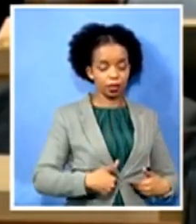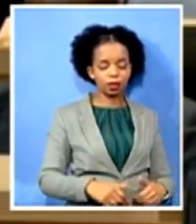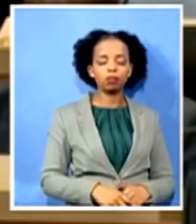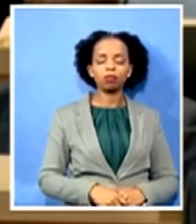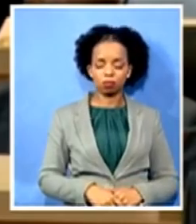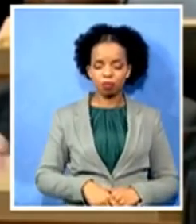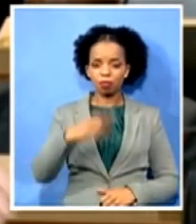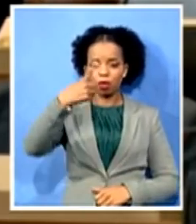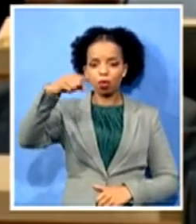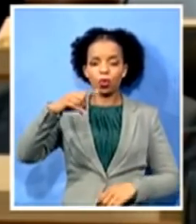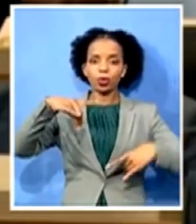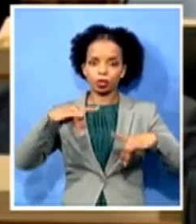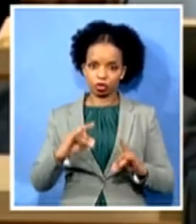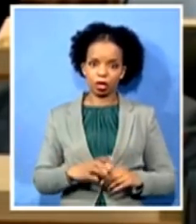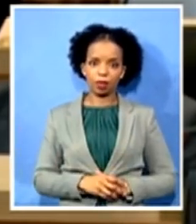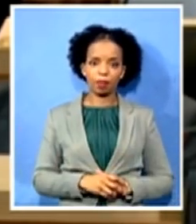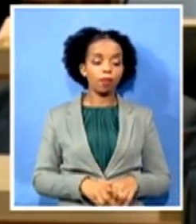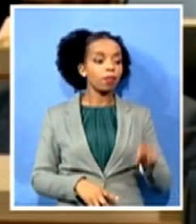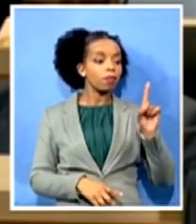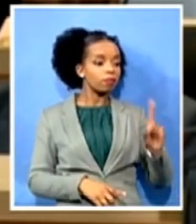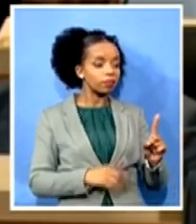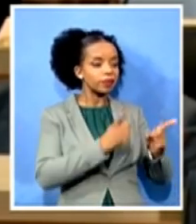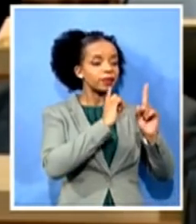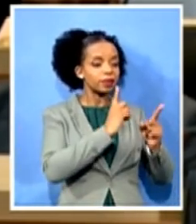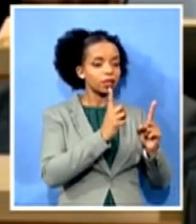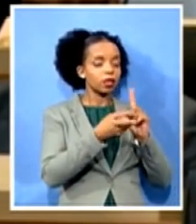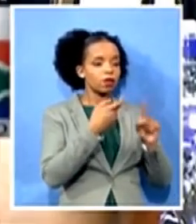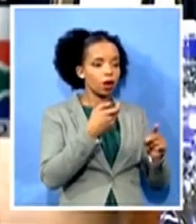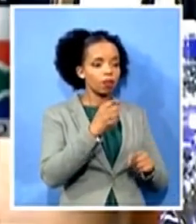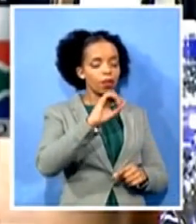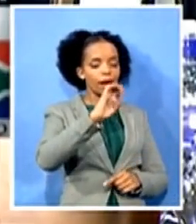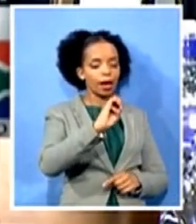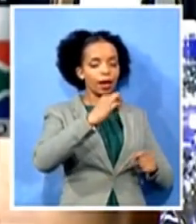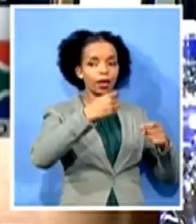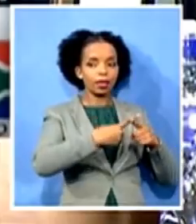went via you to the officials in your department. Am I correct?